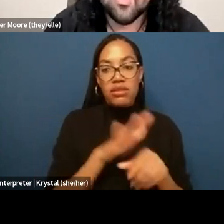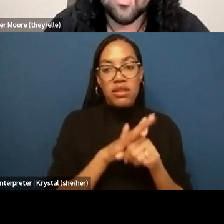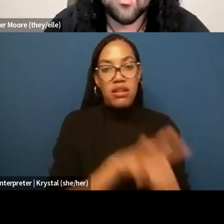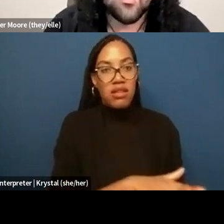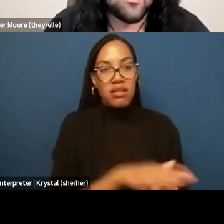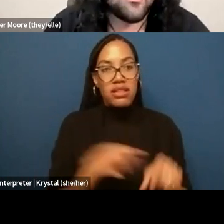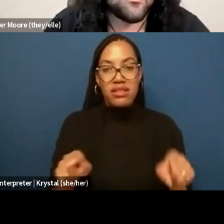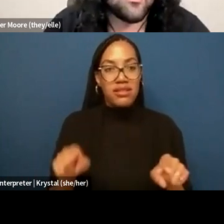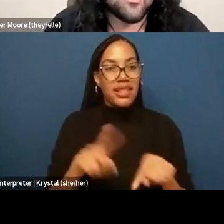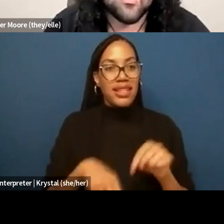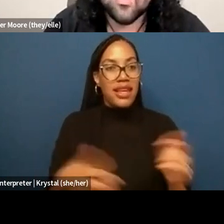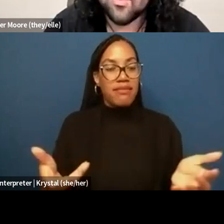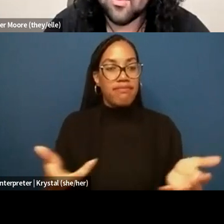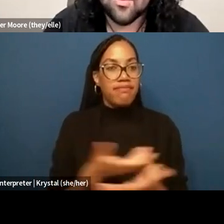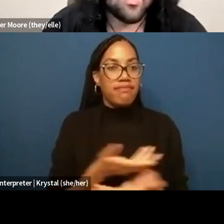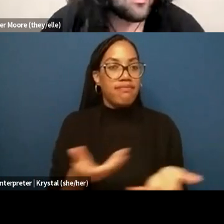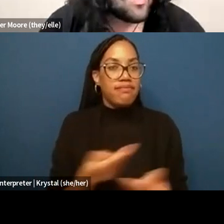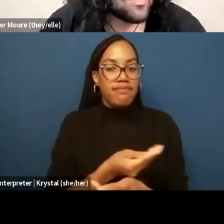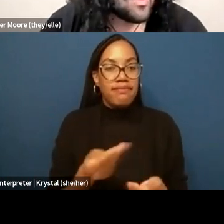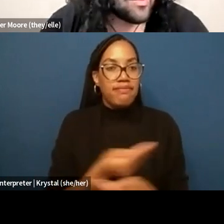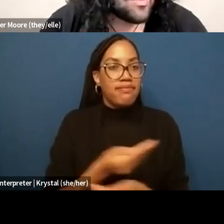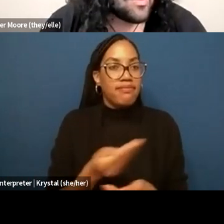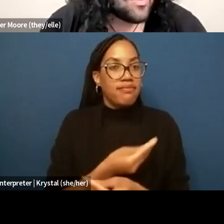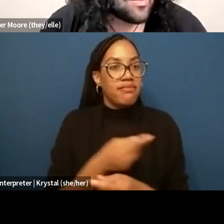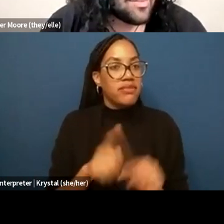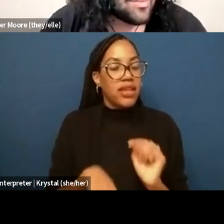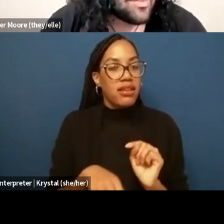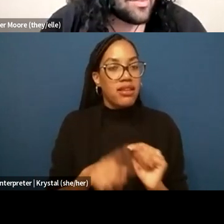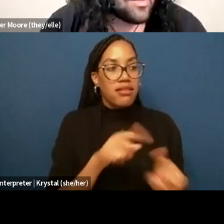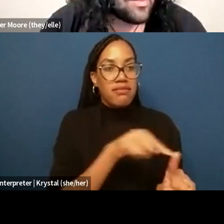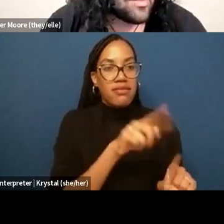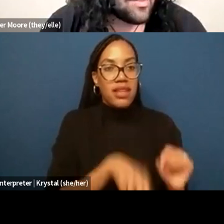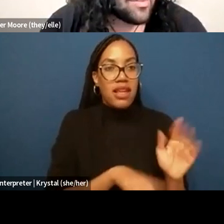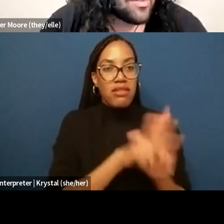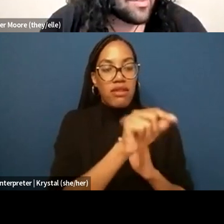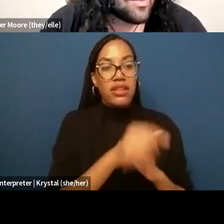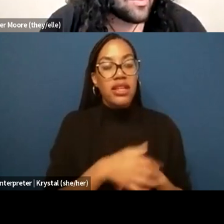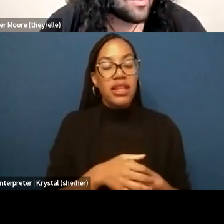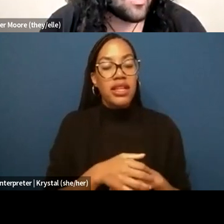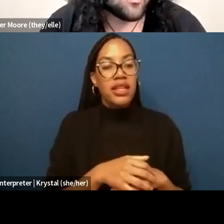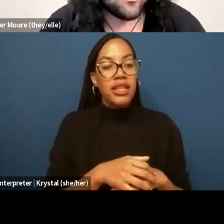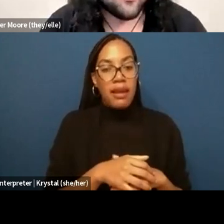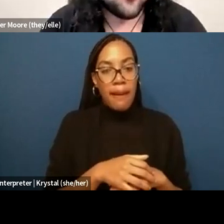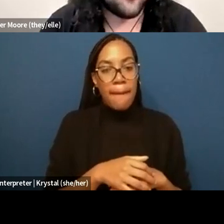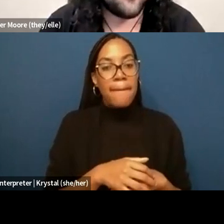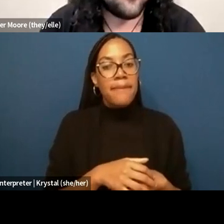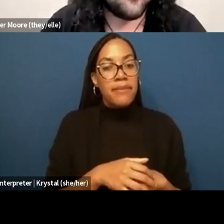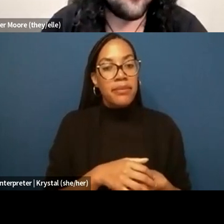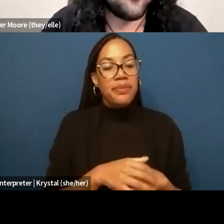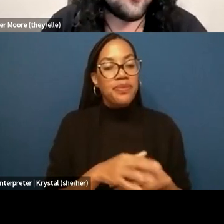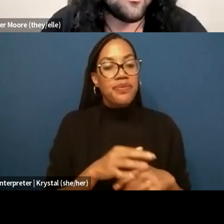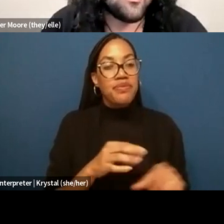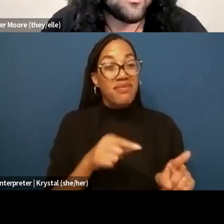Just like how Buddhism has shifted in many of the spaces in the countries that